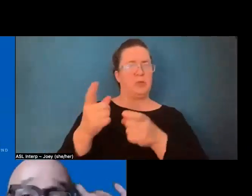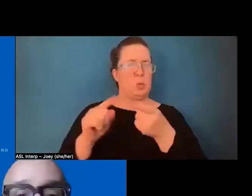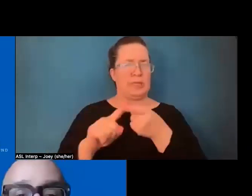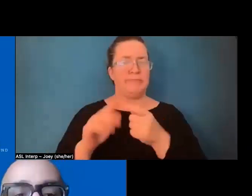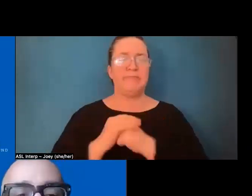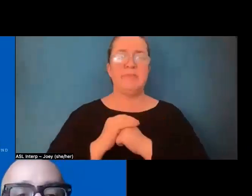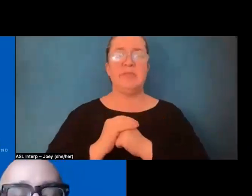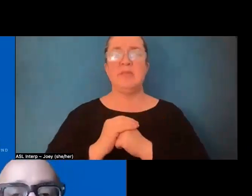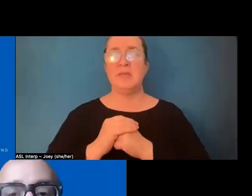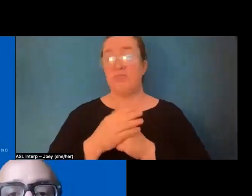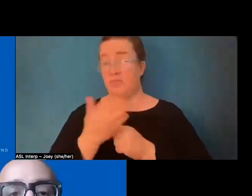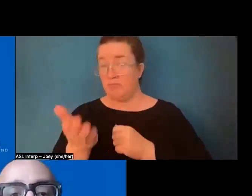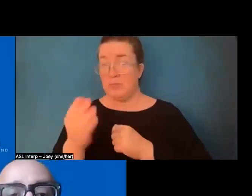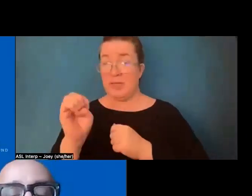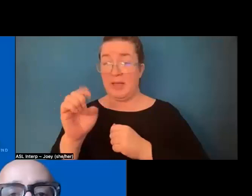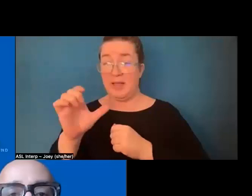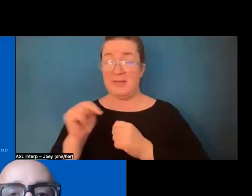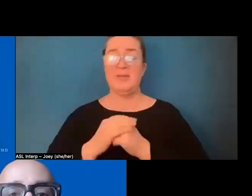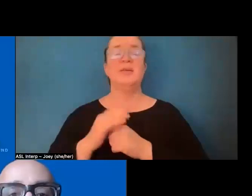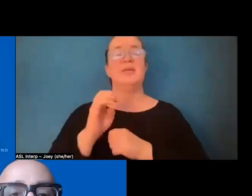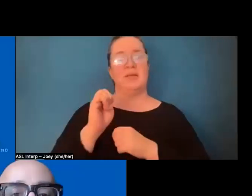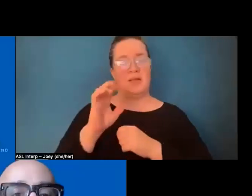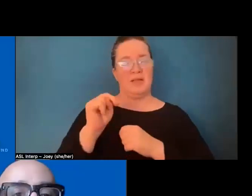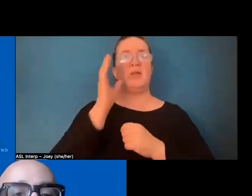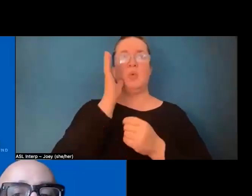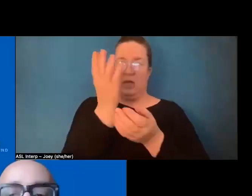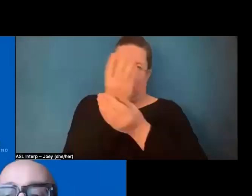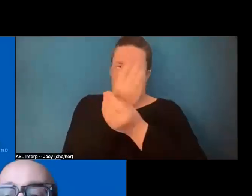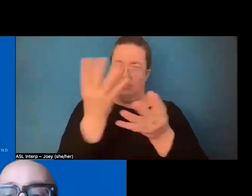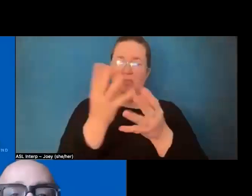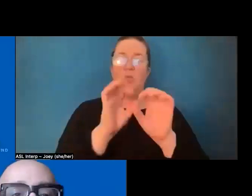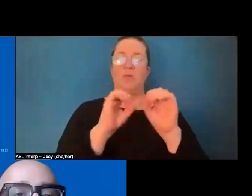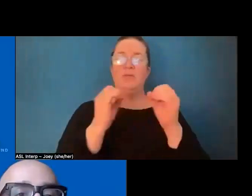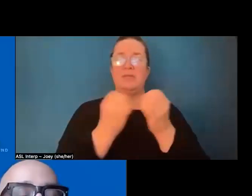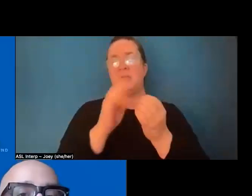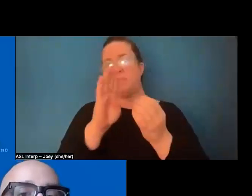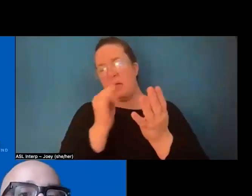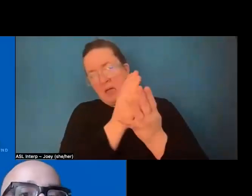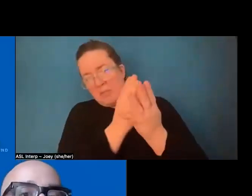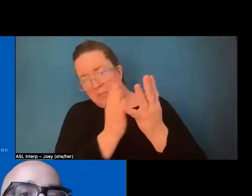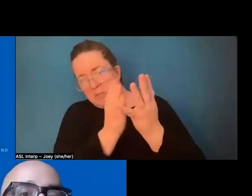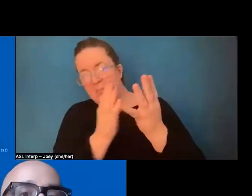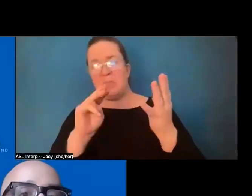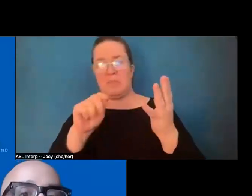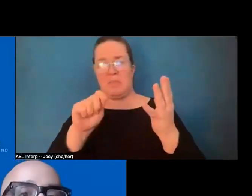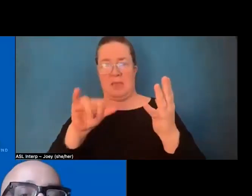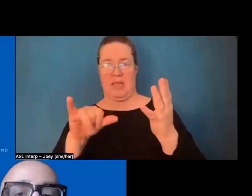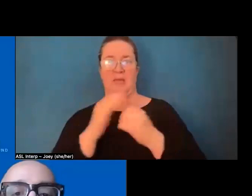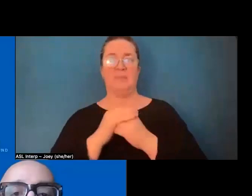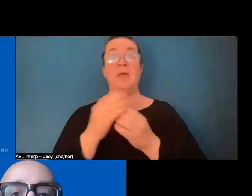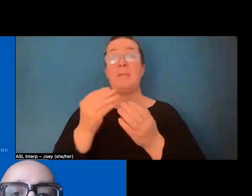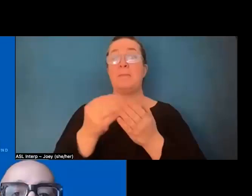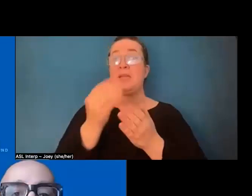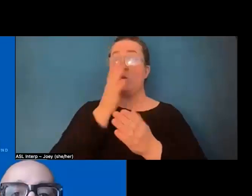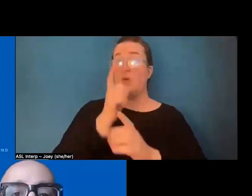Sure. Organizations will be notified by the end of May, and funds will be distributed by the end of June. All